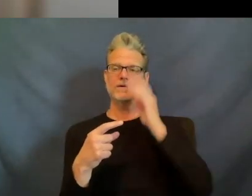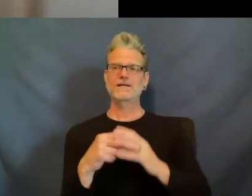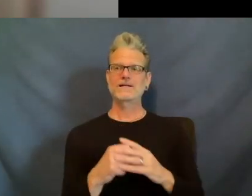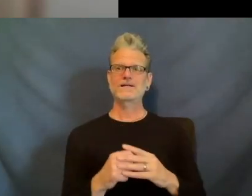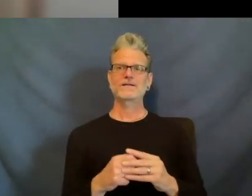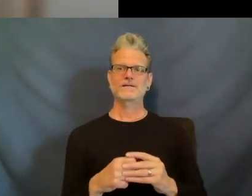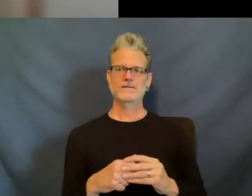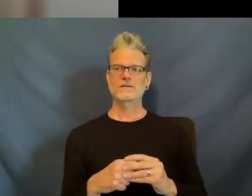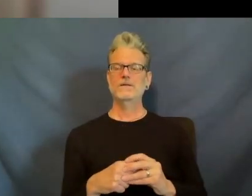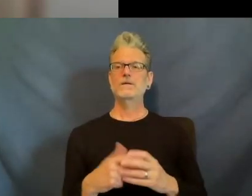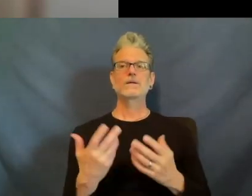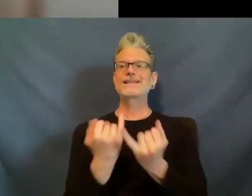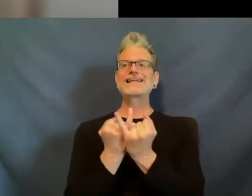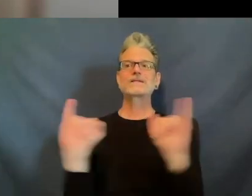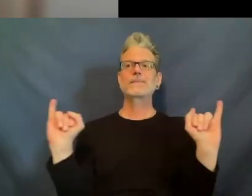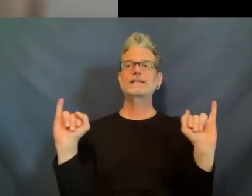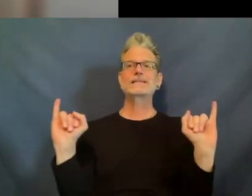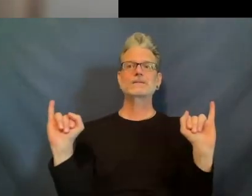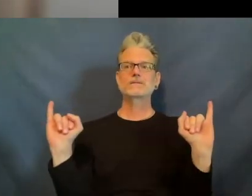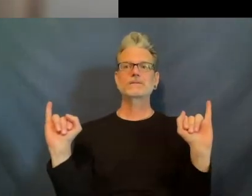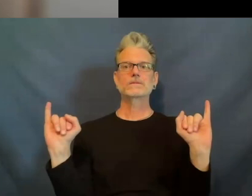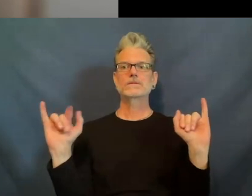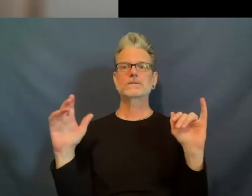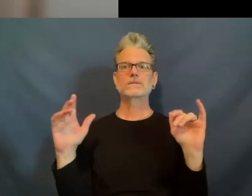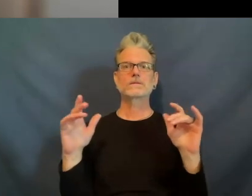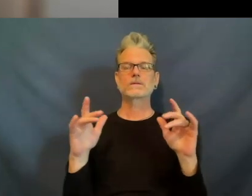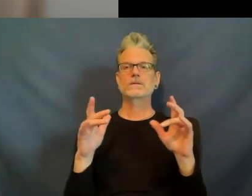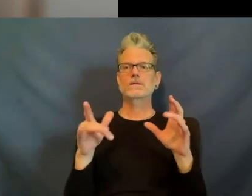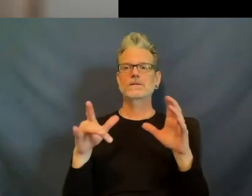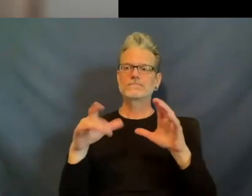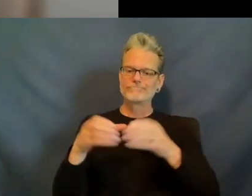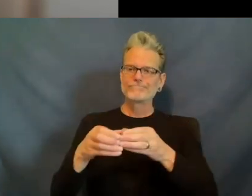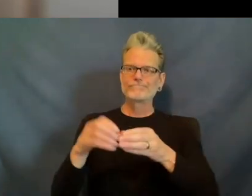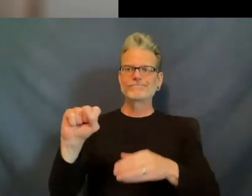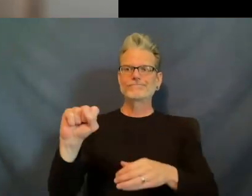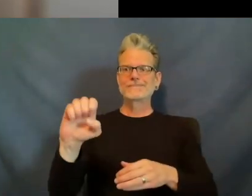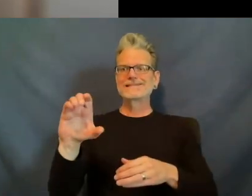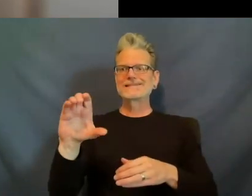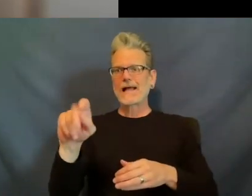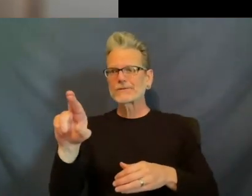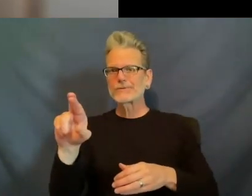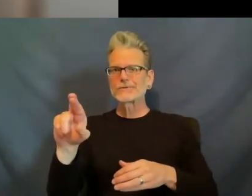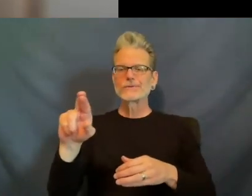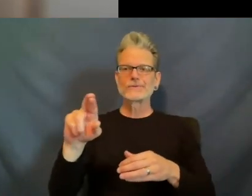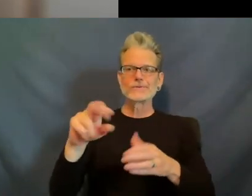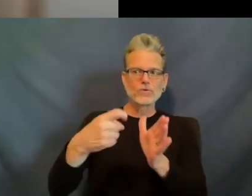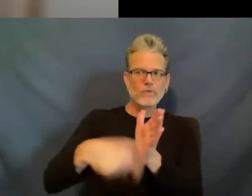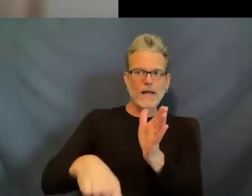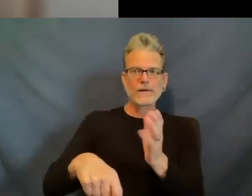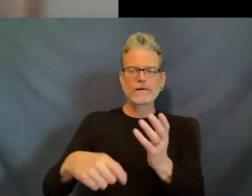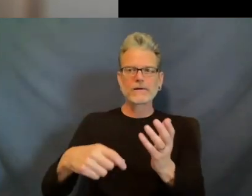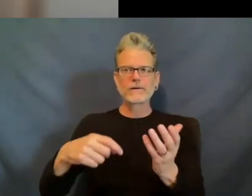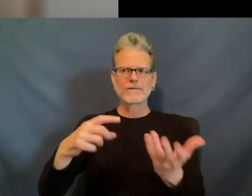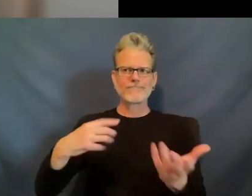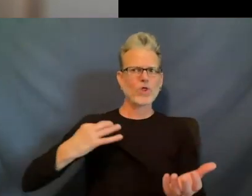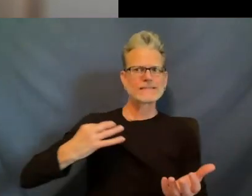the independent sector rate and just what counts as a volunteer for in-kind match. Could someone